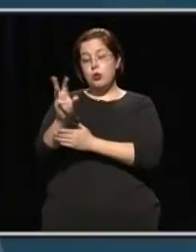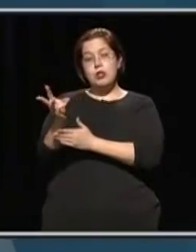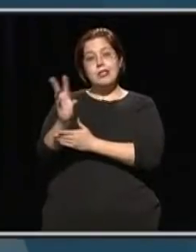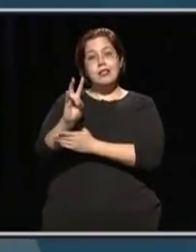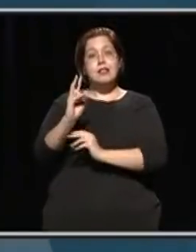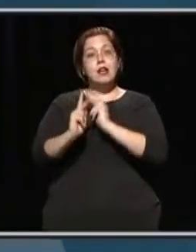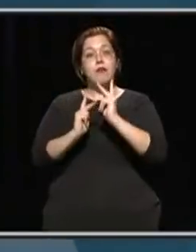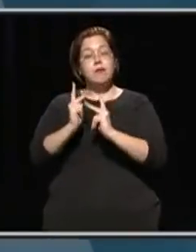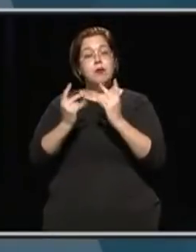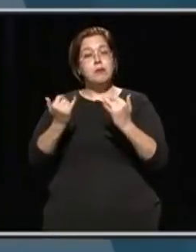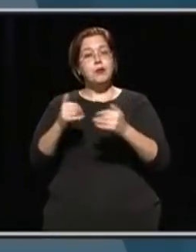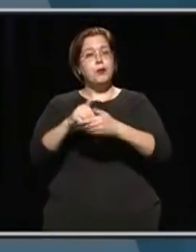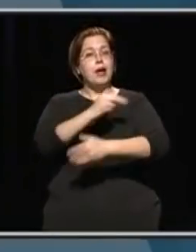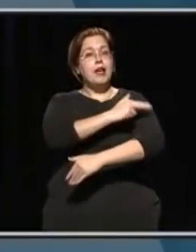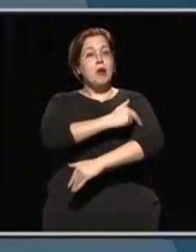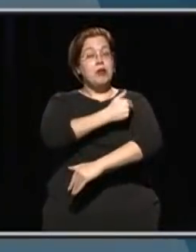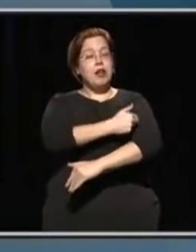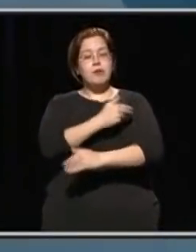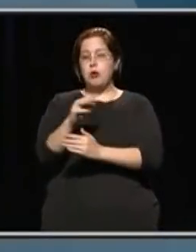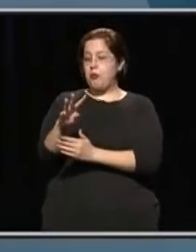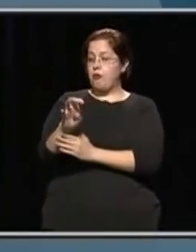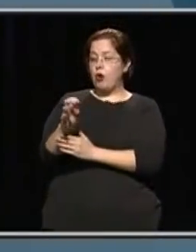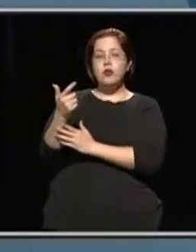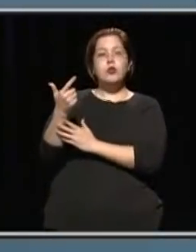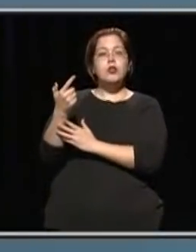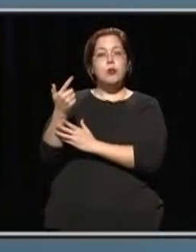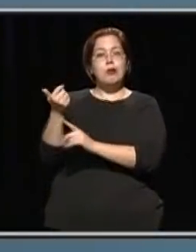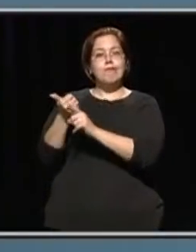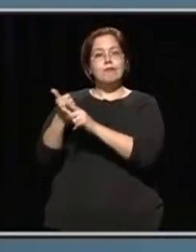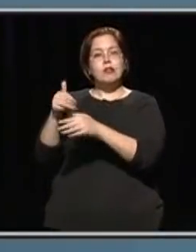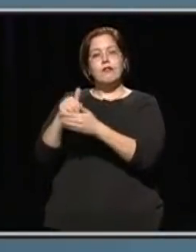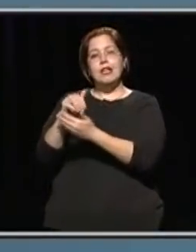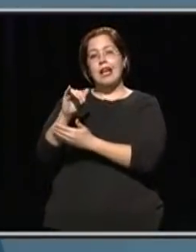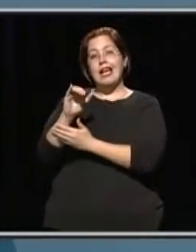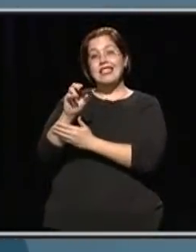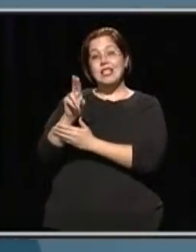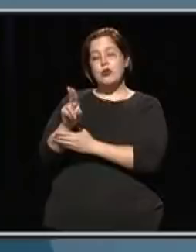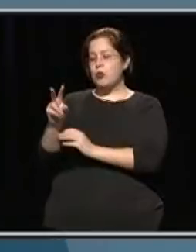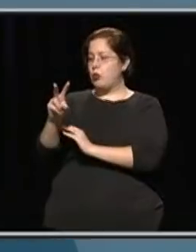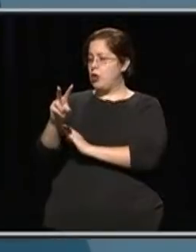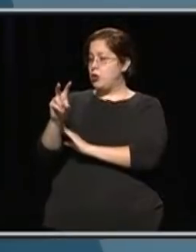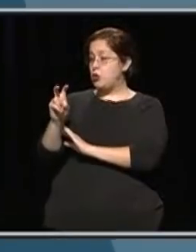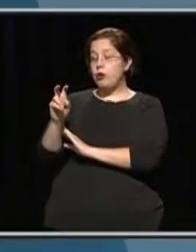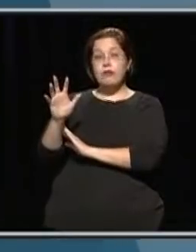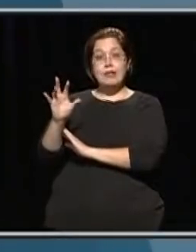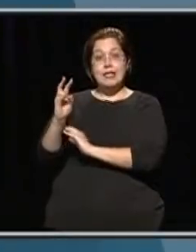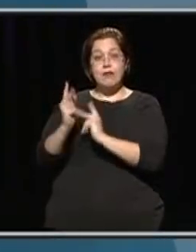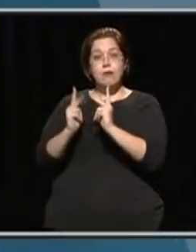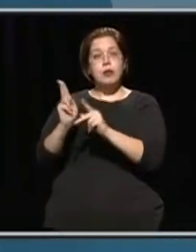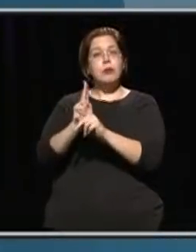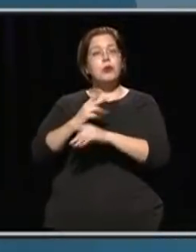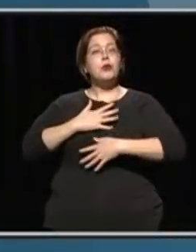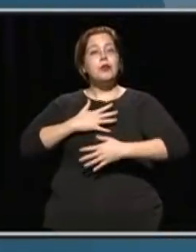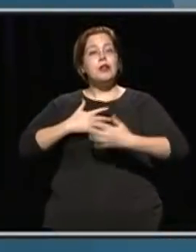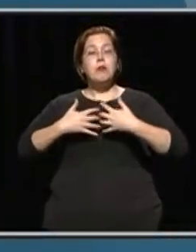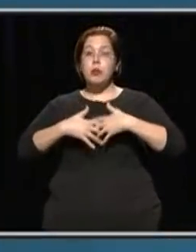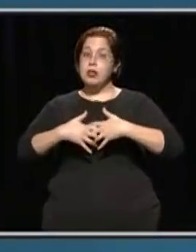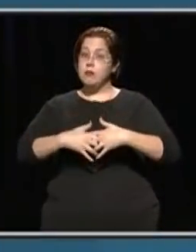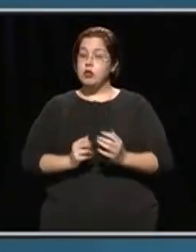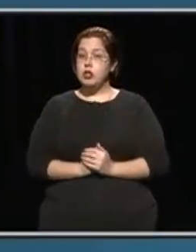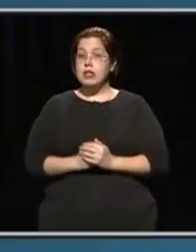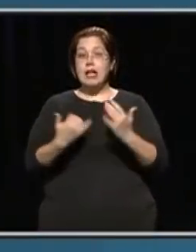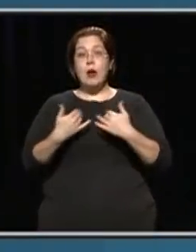1,267 people are hospitalized, with 421 in the ICU and 257 on ventilators. We now